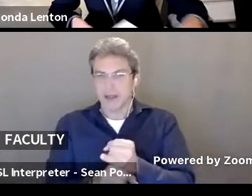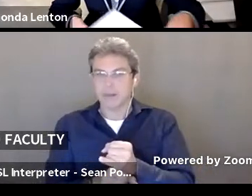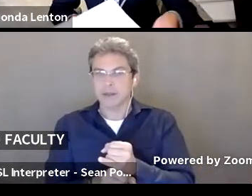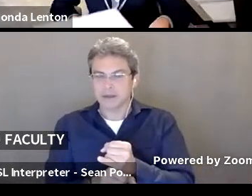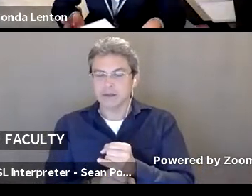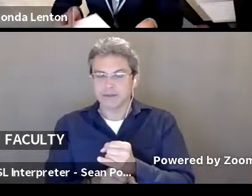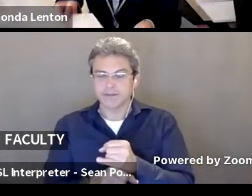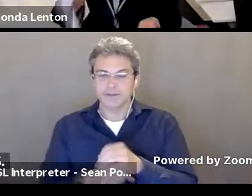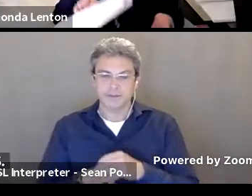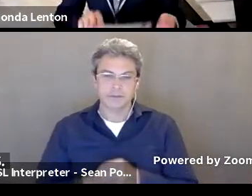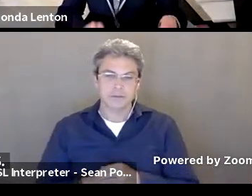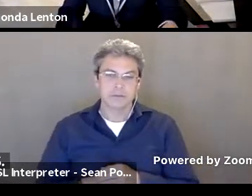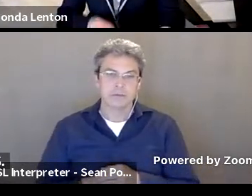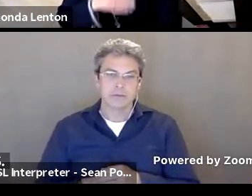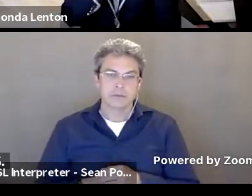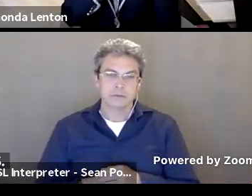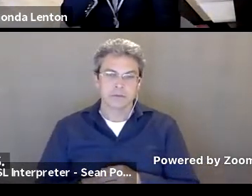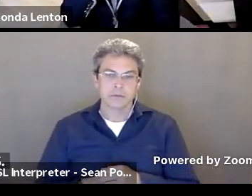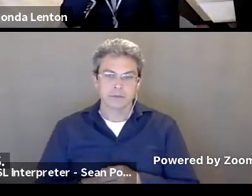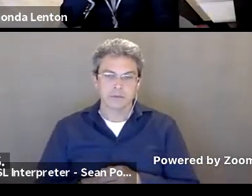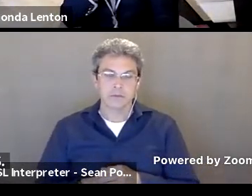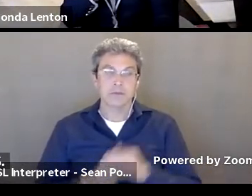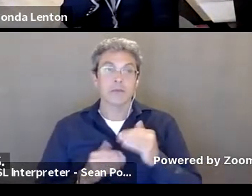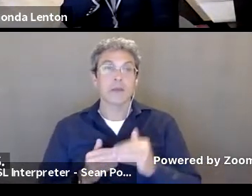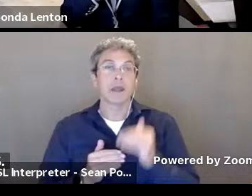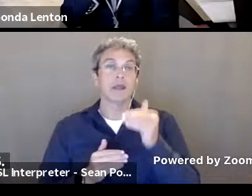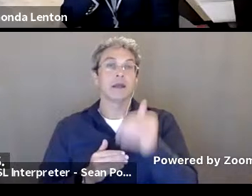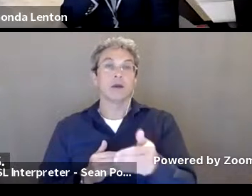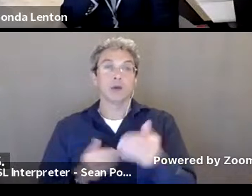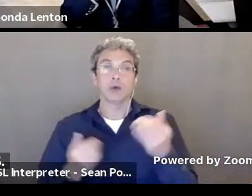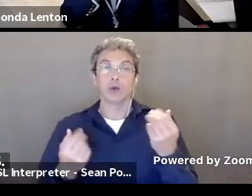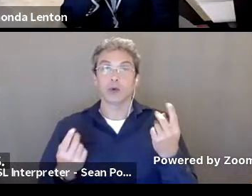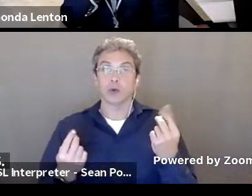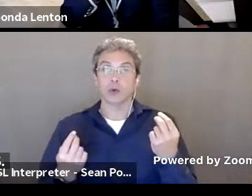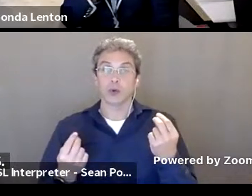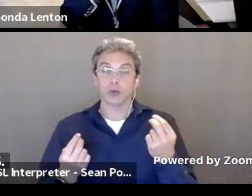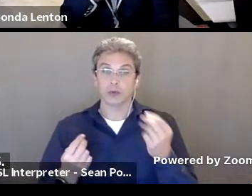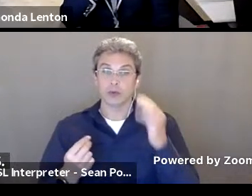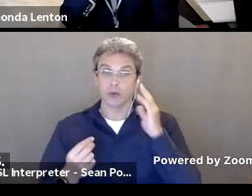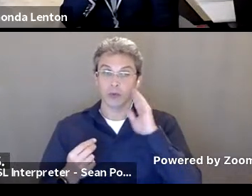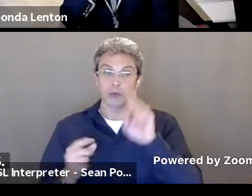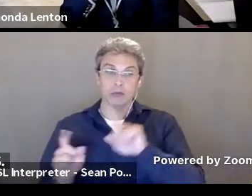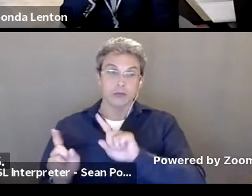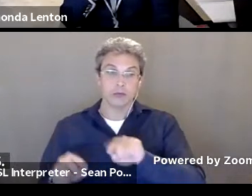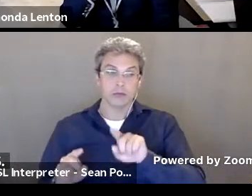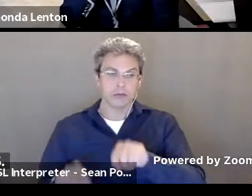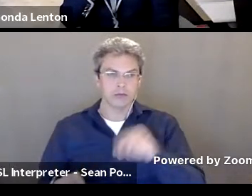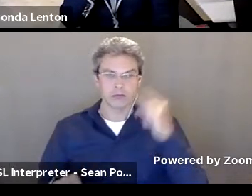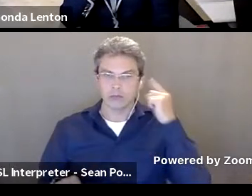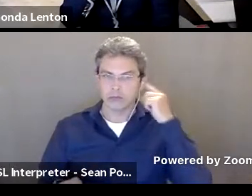In terms of the next steps, in terms of continuous access to campus.